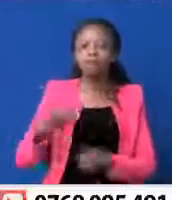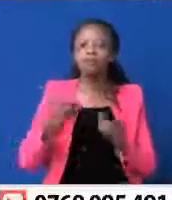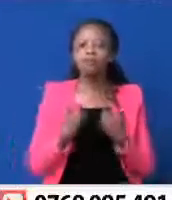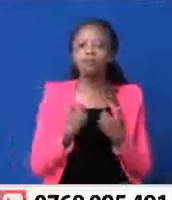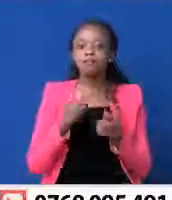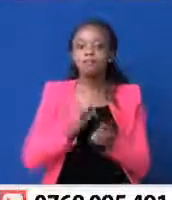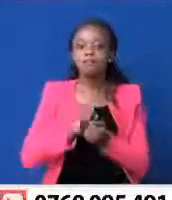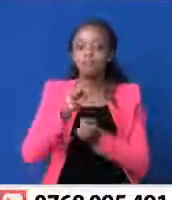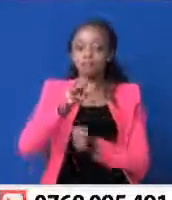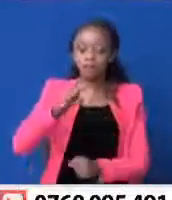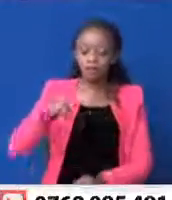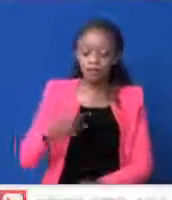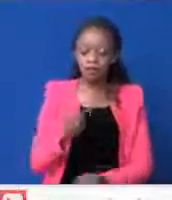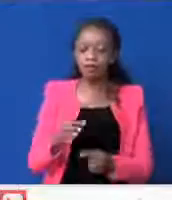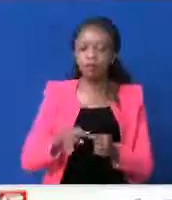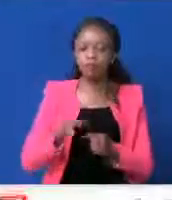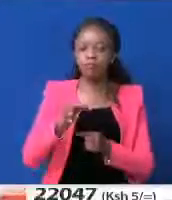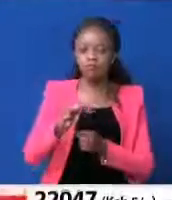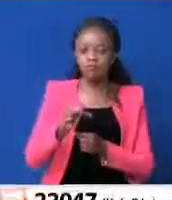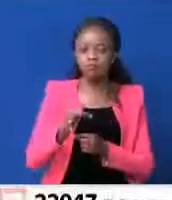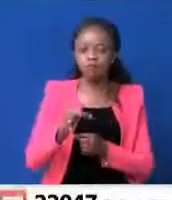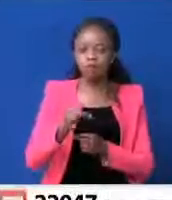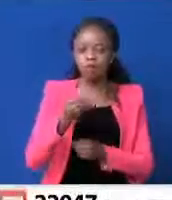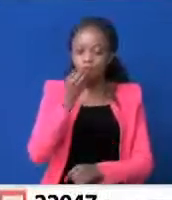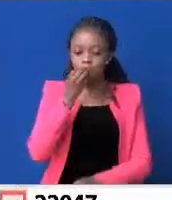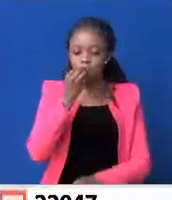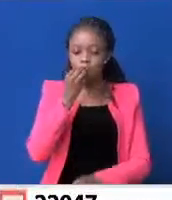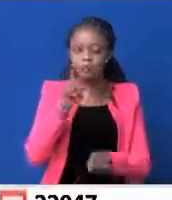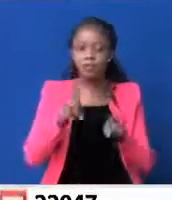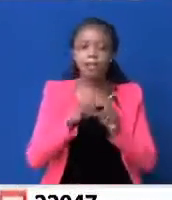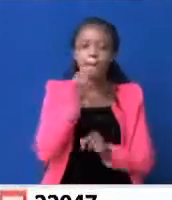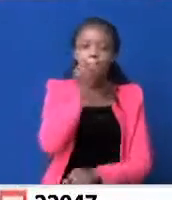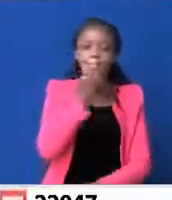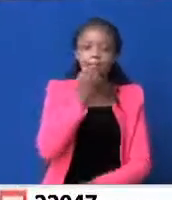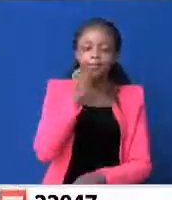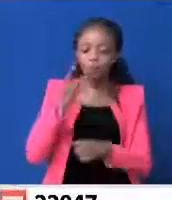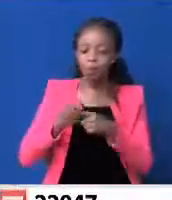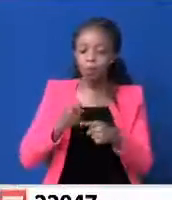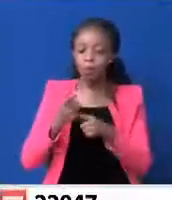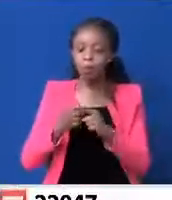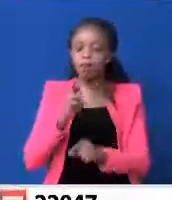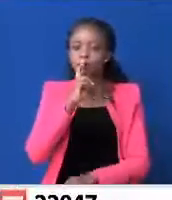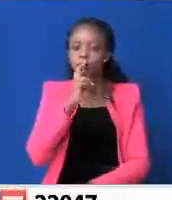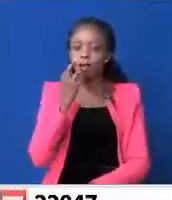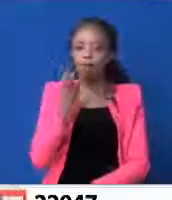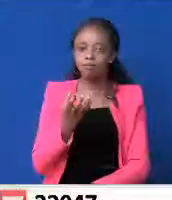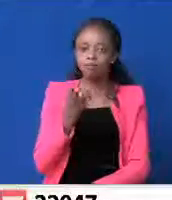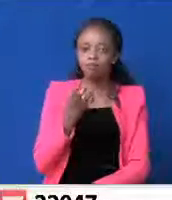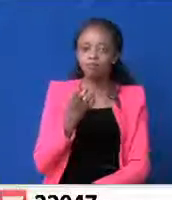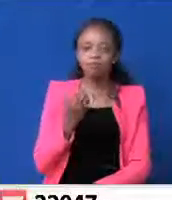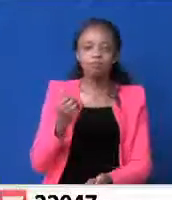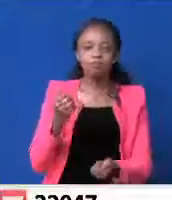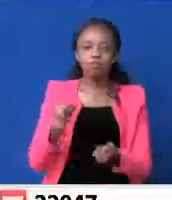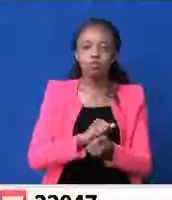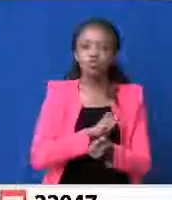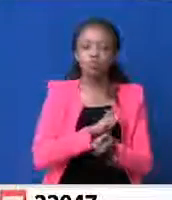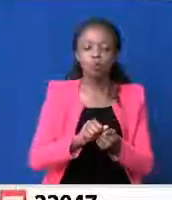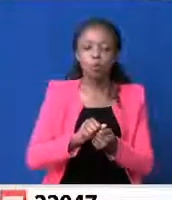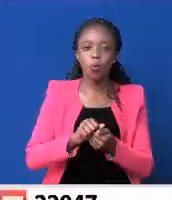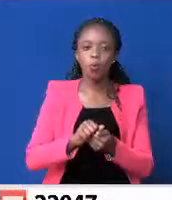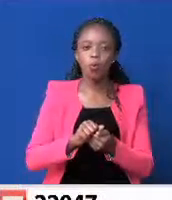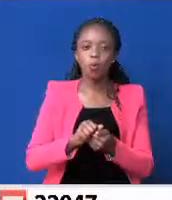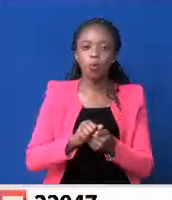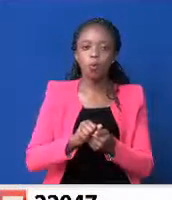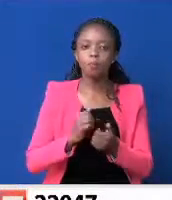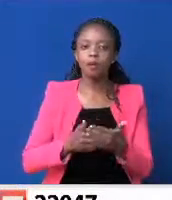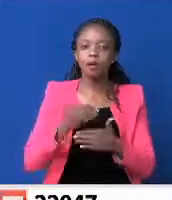15,000 acres under cultivation with crops such as maize, onions and tomatoes have been repossessed, with the crops being destroyed